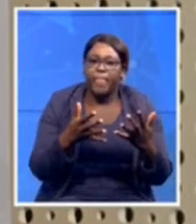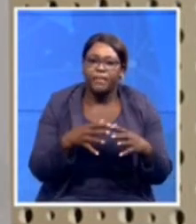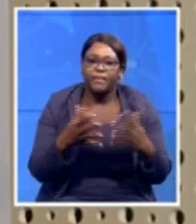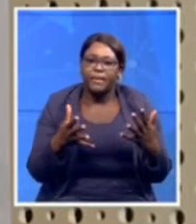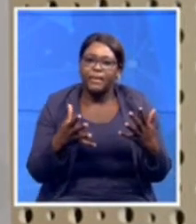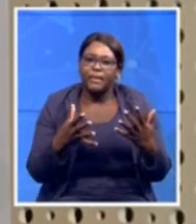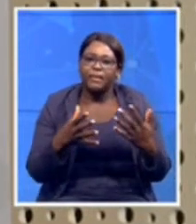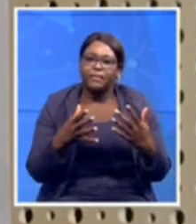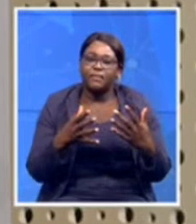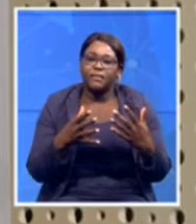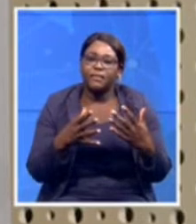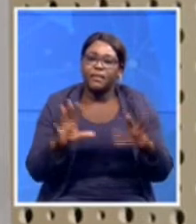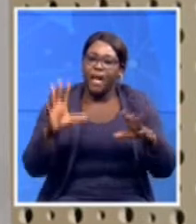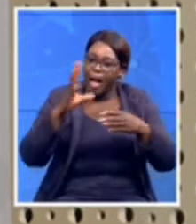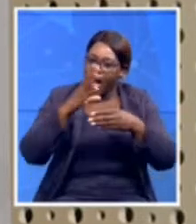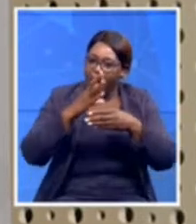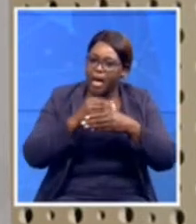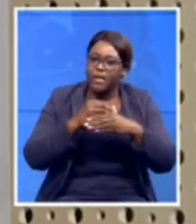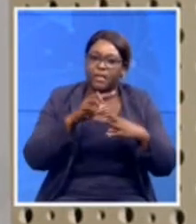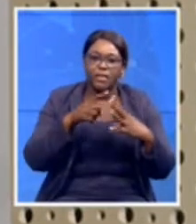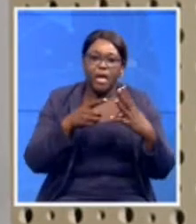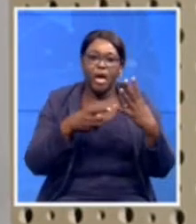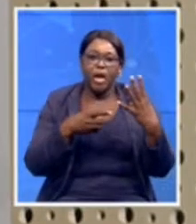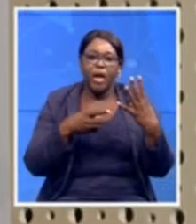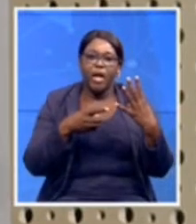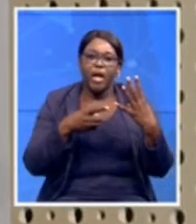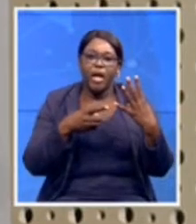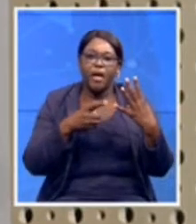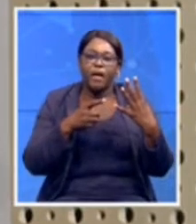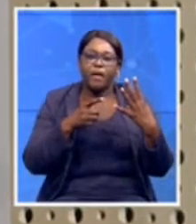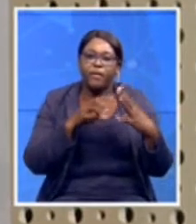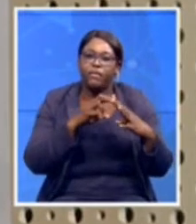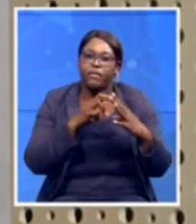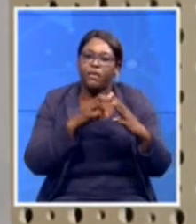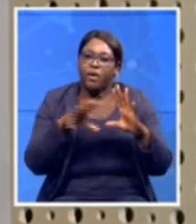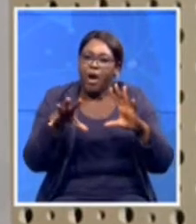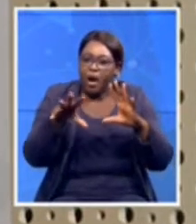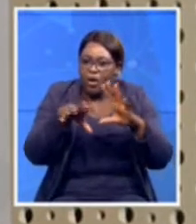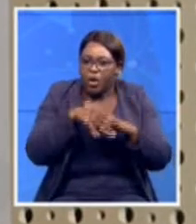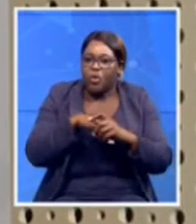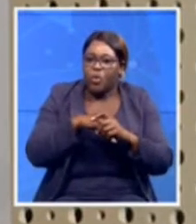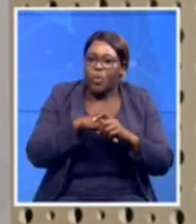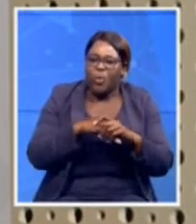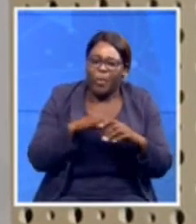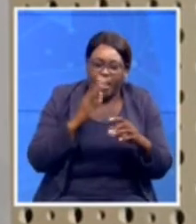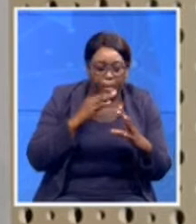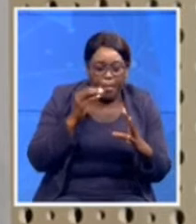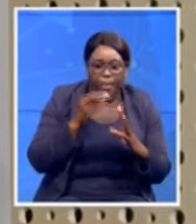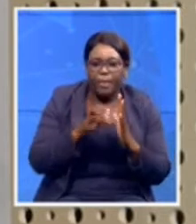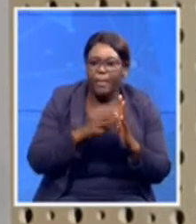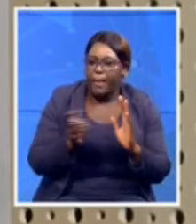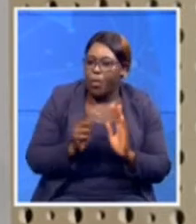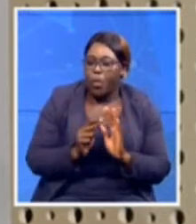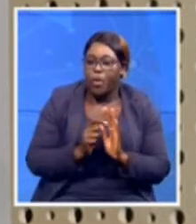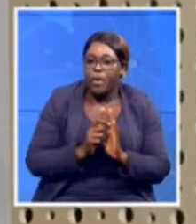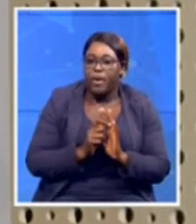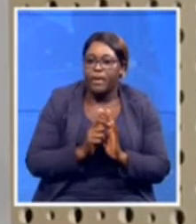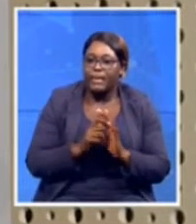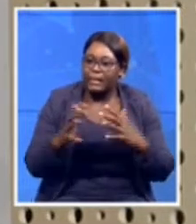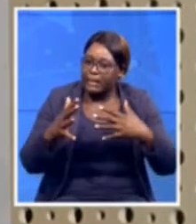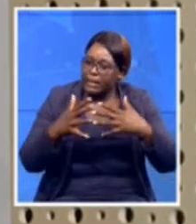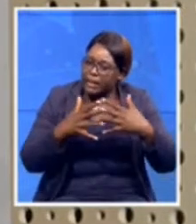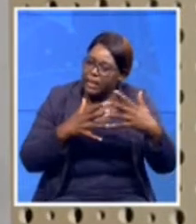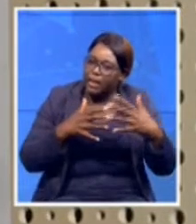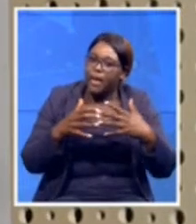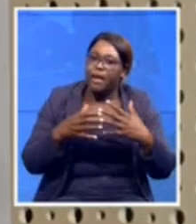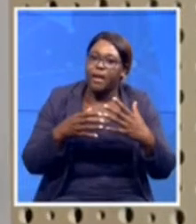prohibited content that has been added is any content that deals with unauthorized distribution